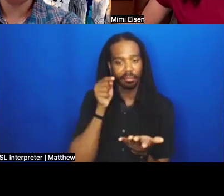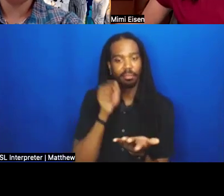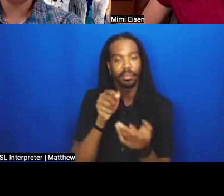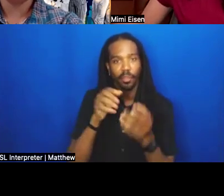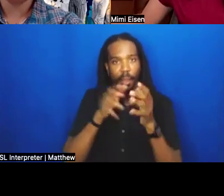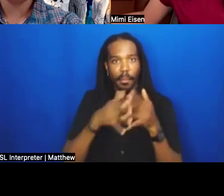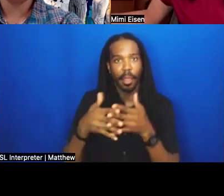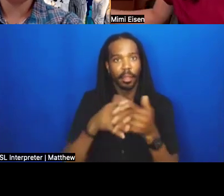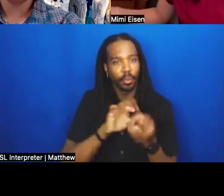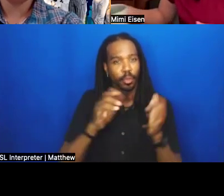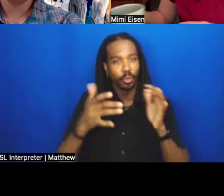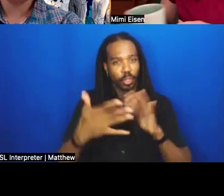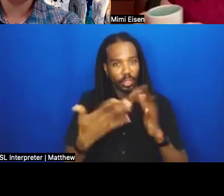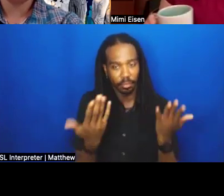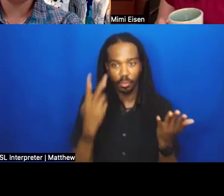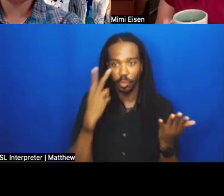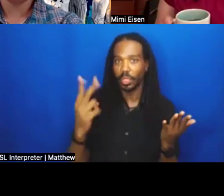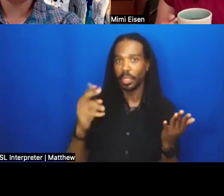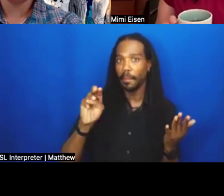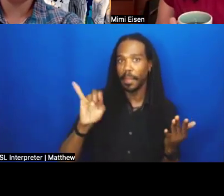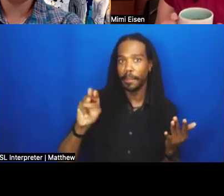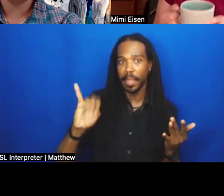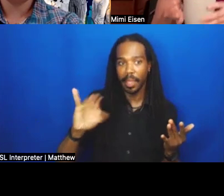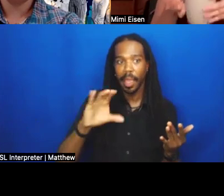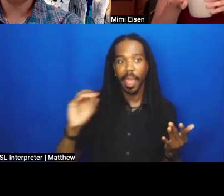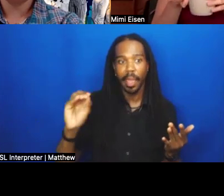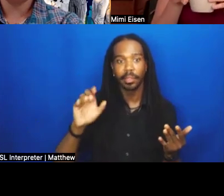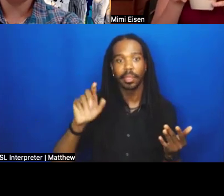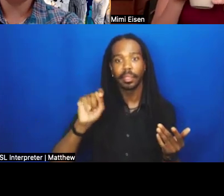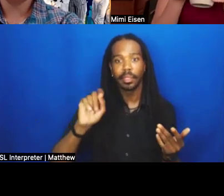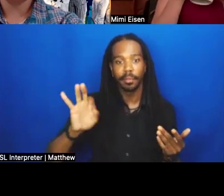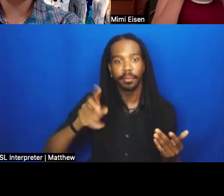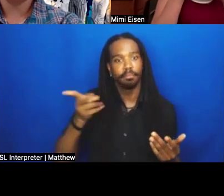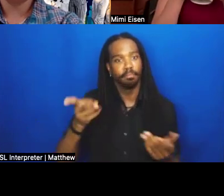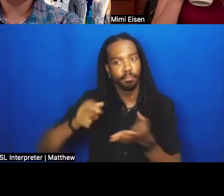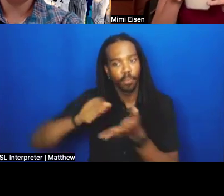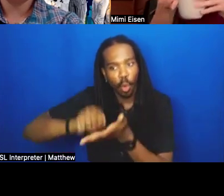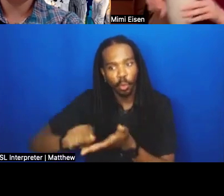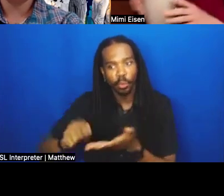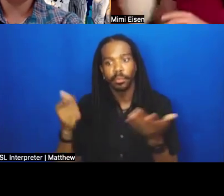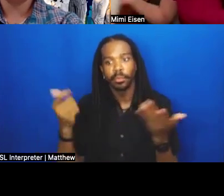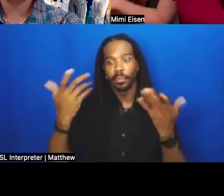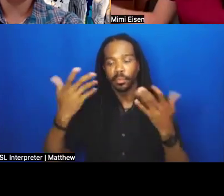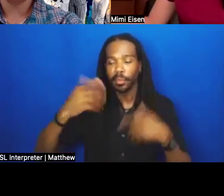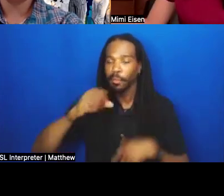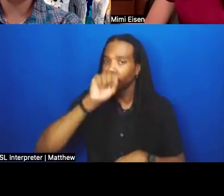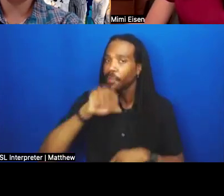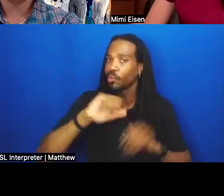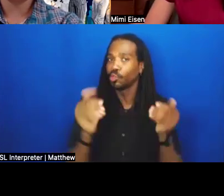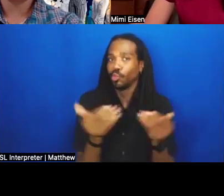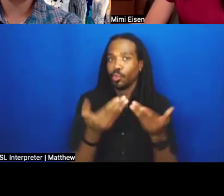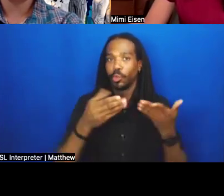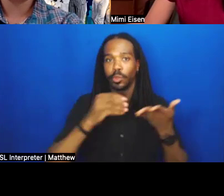that Mimi and Tiferet wrote. And, one of the first people I love to introduce students to is Phyllis Wheatley. She